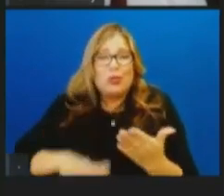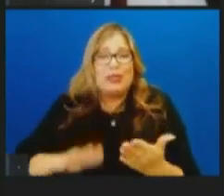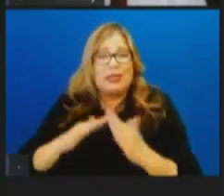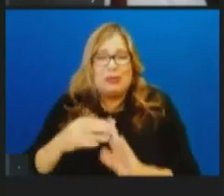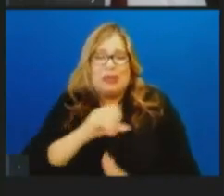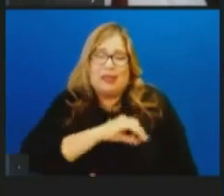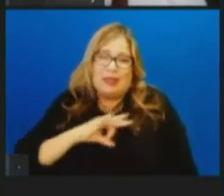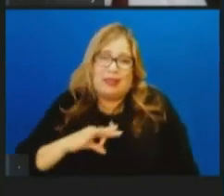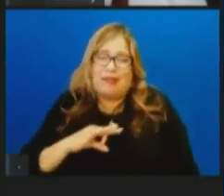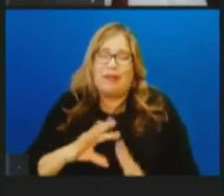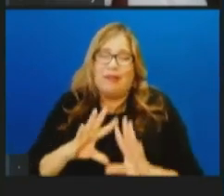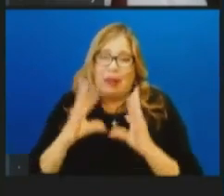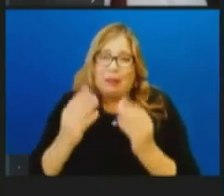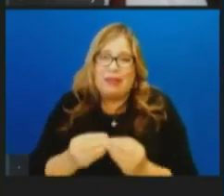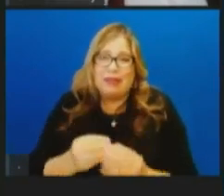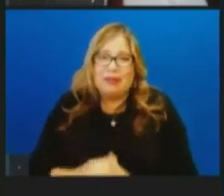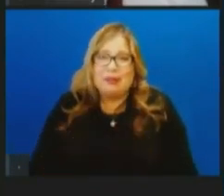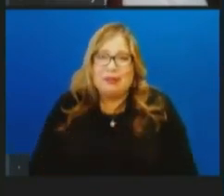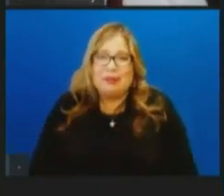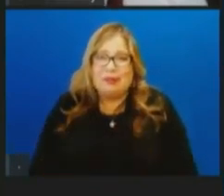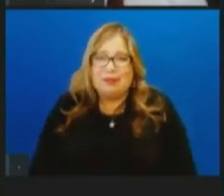slide.